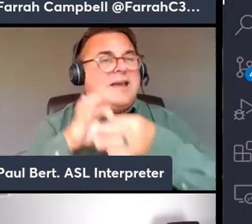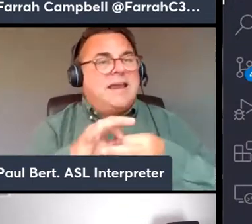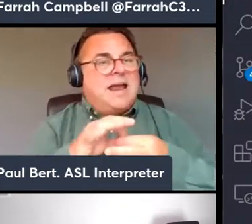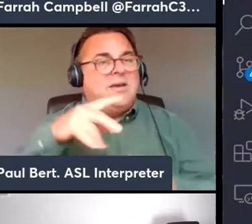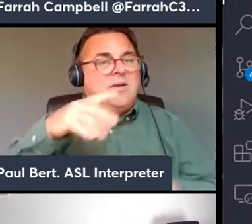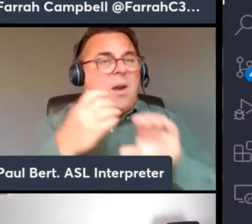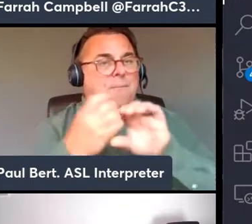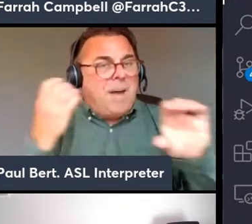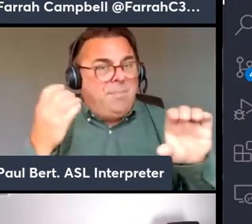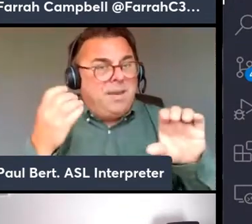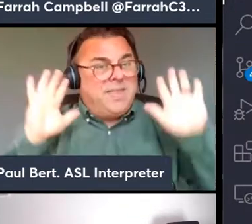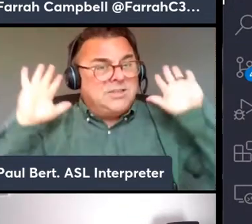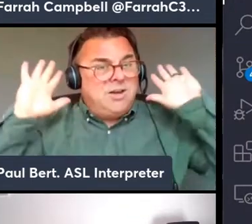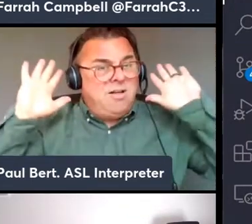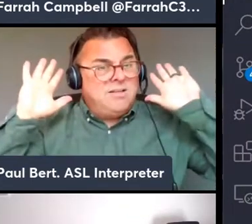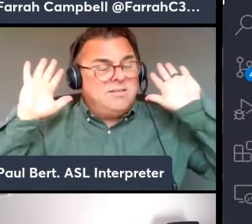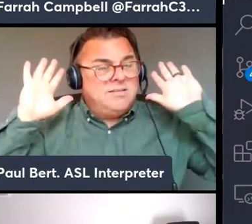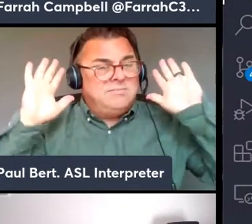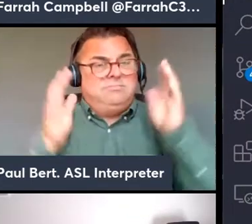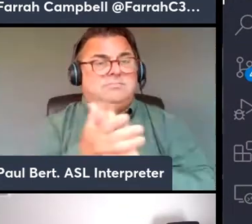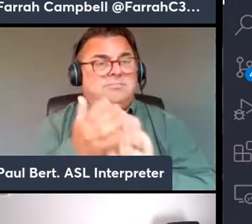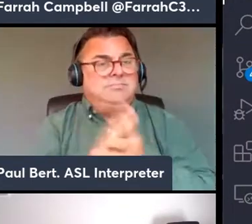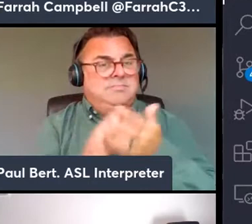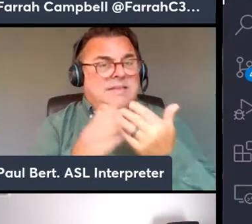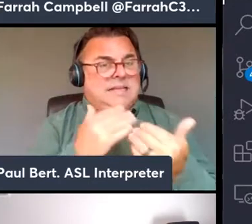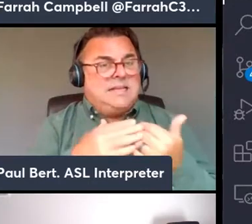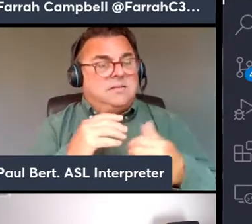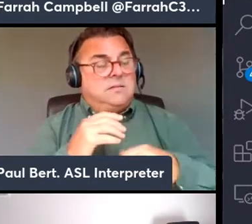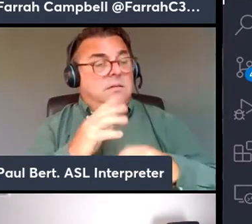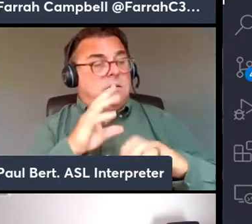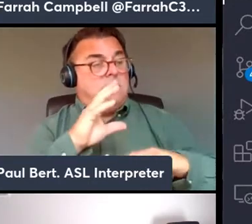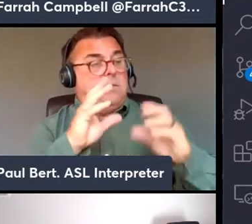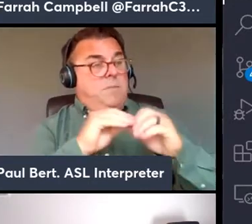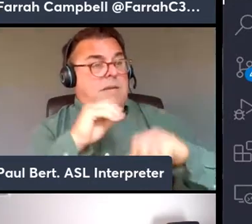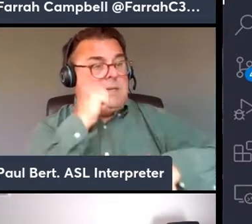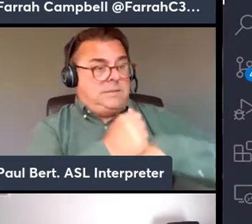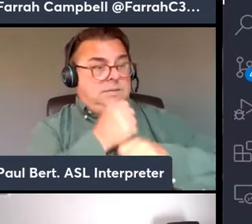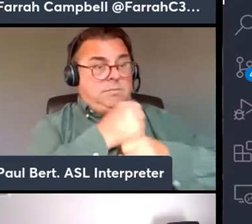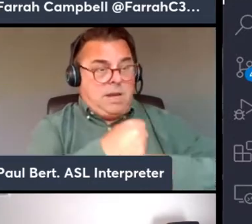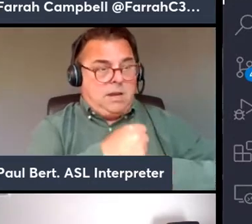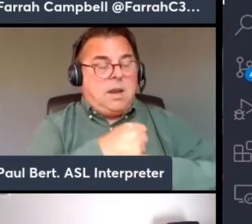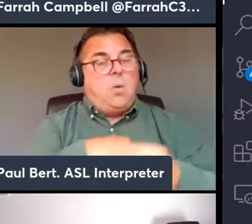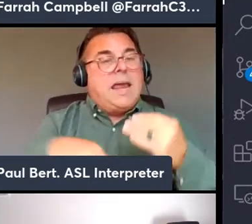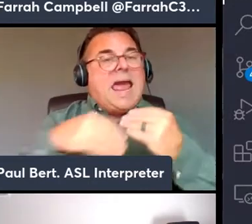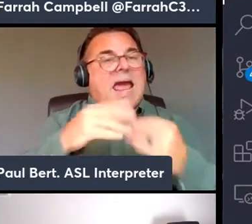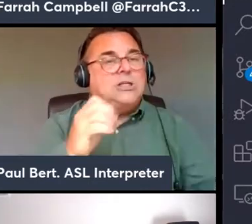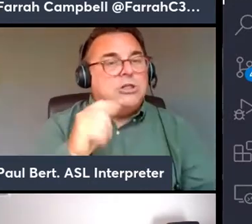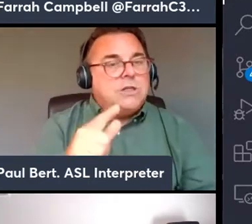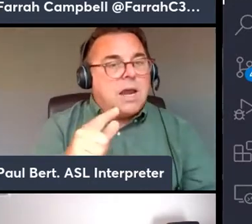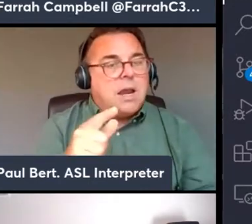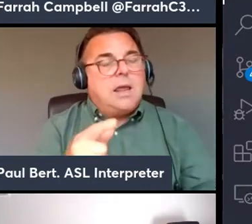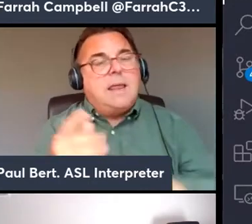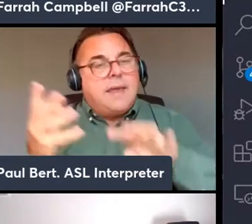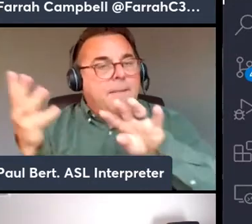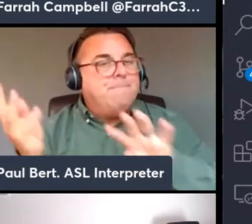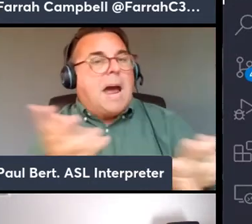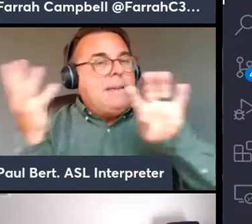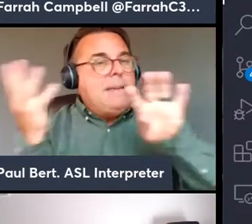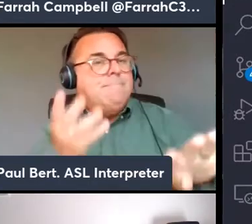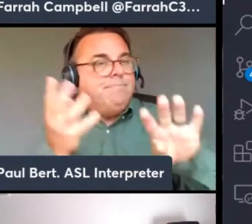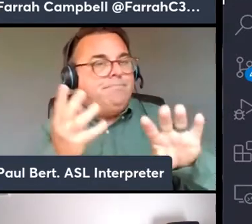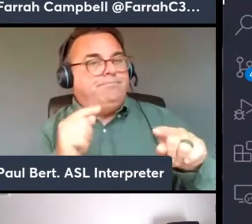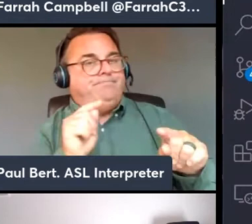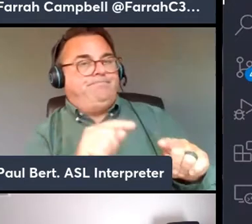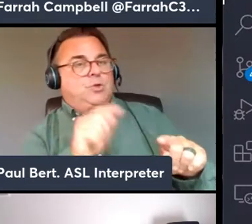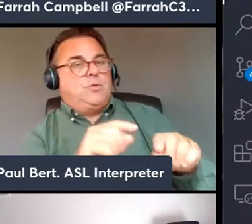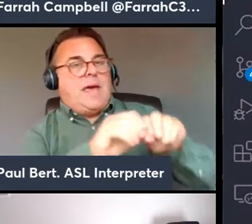And that's basically it. That's, you know, we've already got the meeting established. Now we're just adding a channel and piping this out